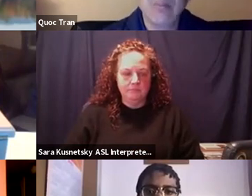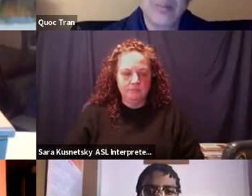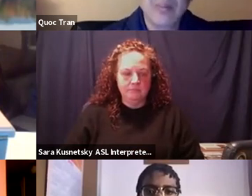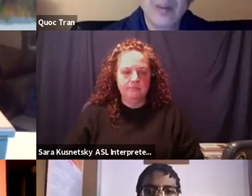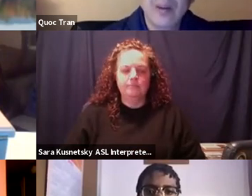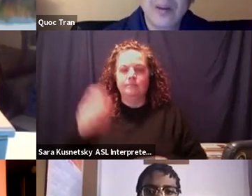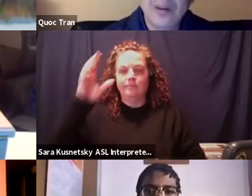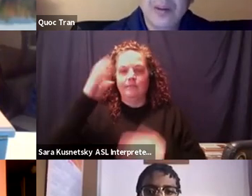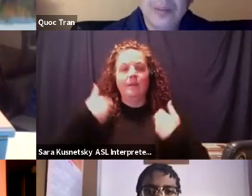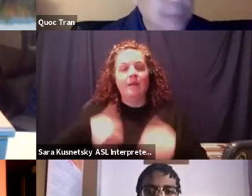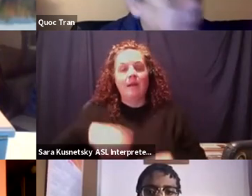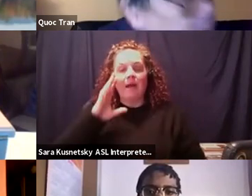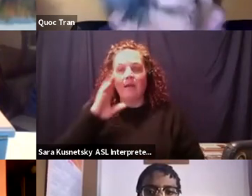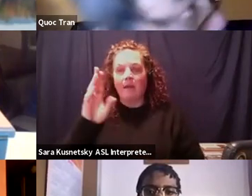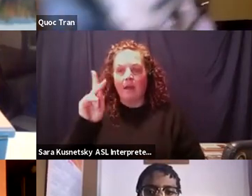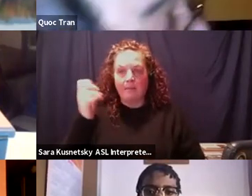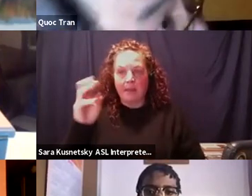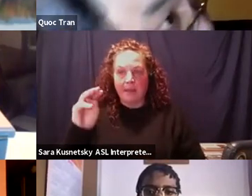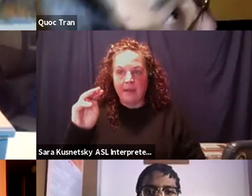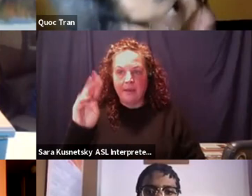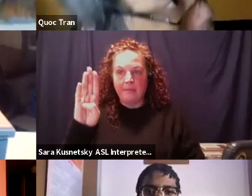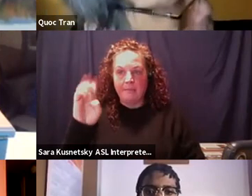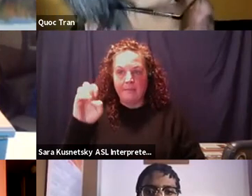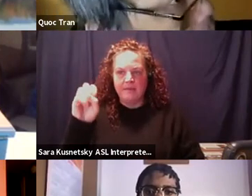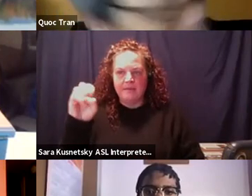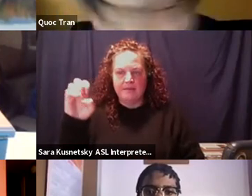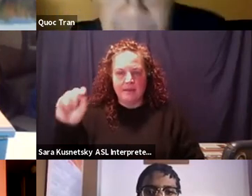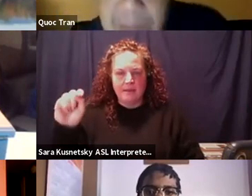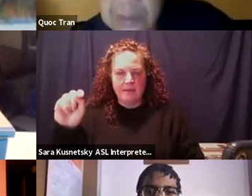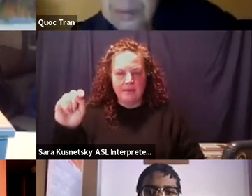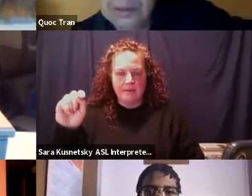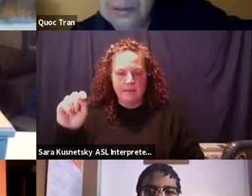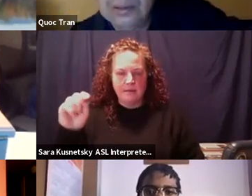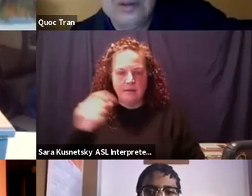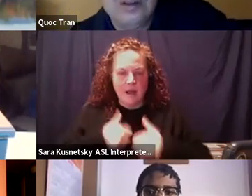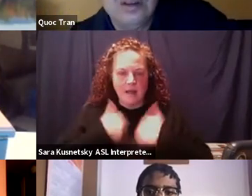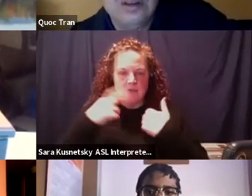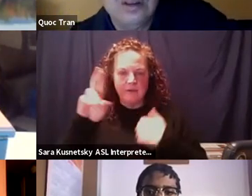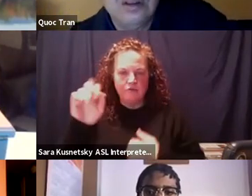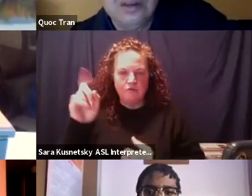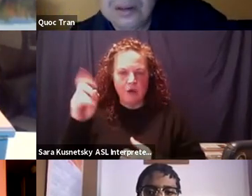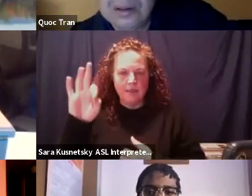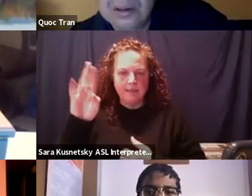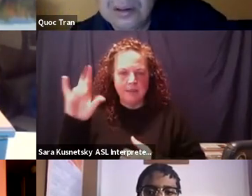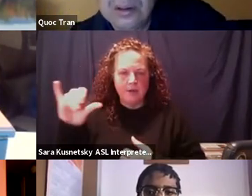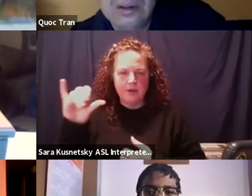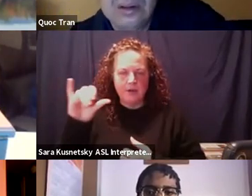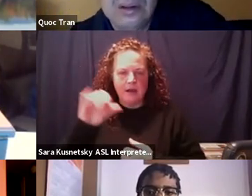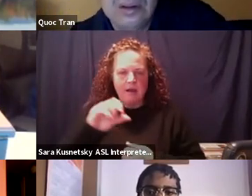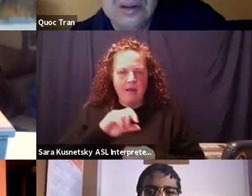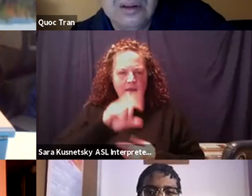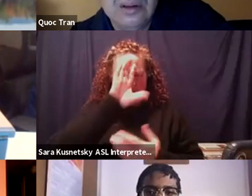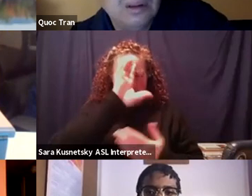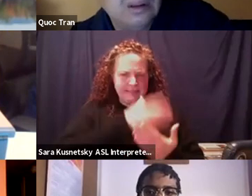Hi, my name is Kim Bissett, and I'm in Wexbury. I have a son in the fourth grade at Ornberger and a